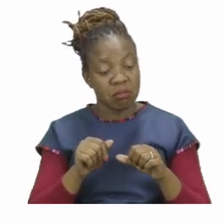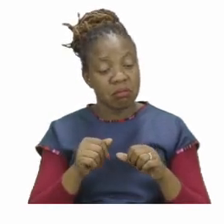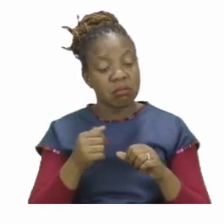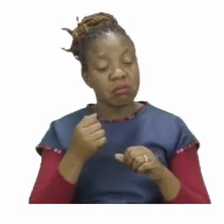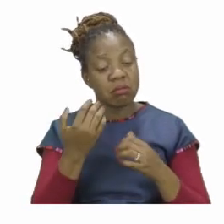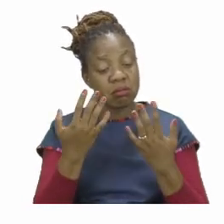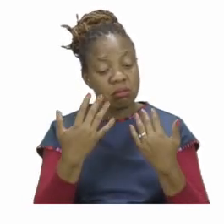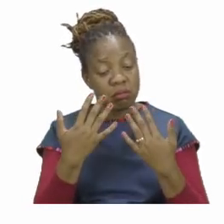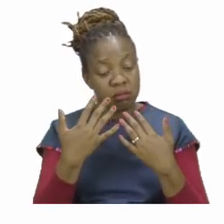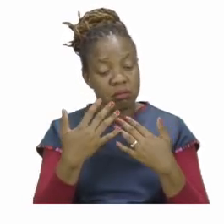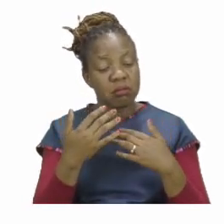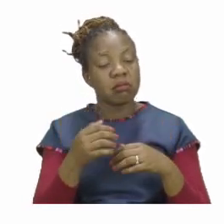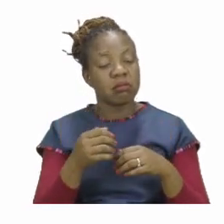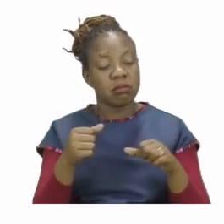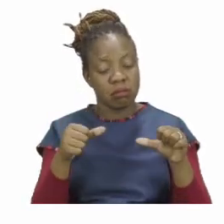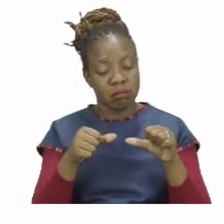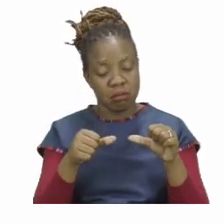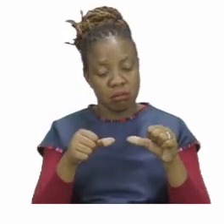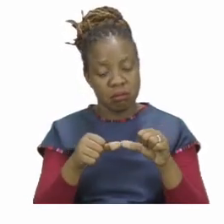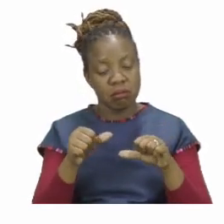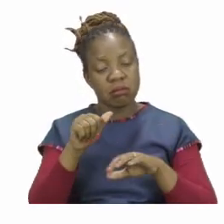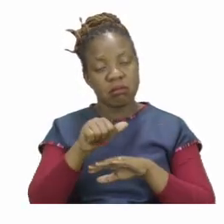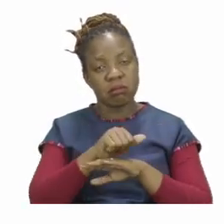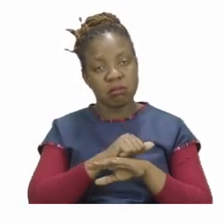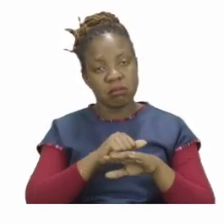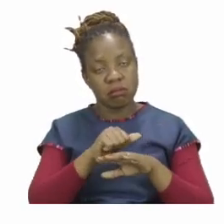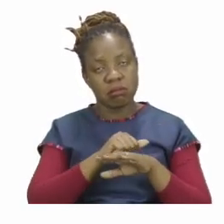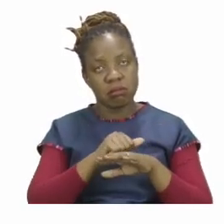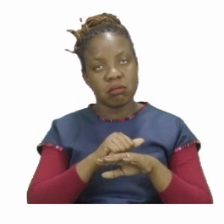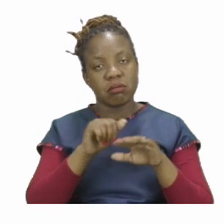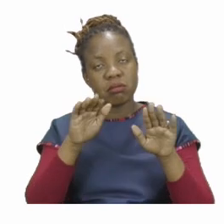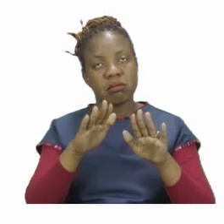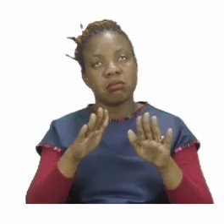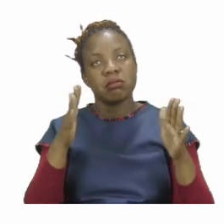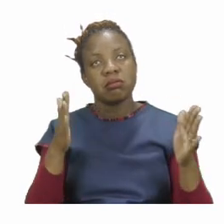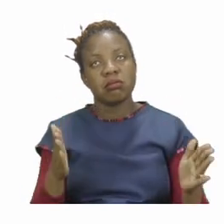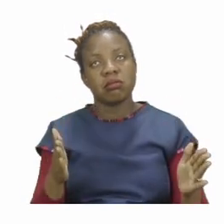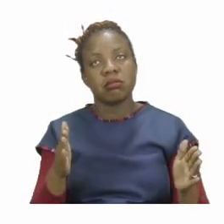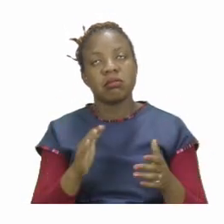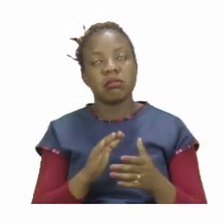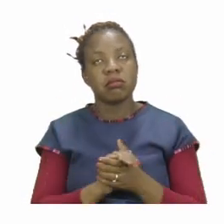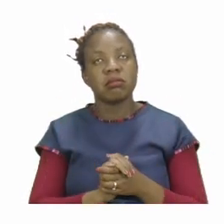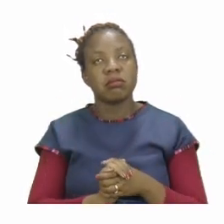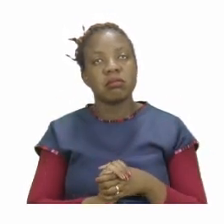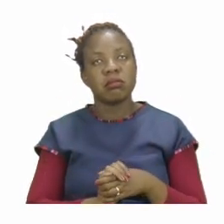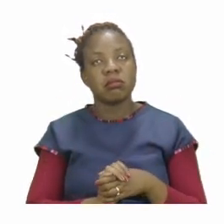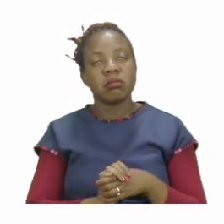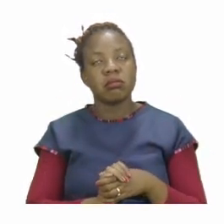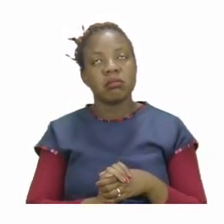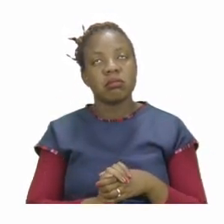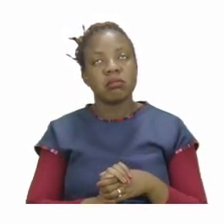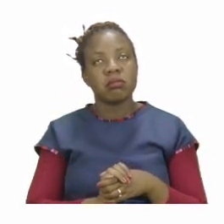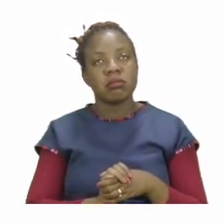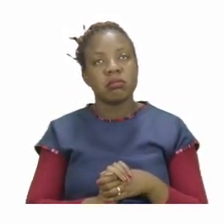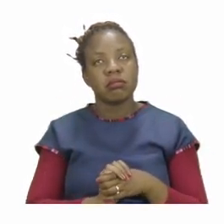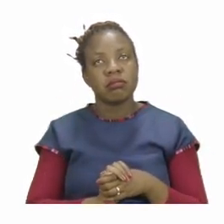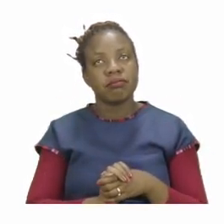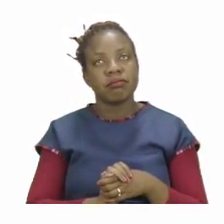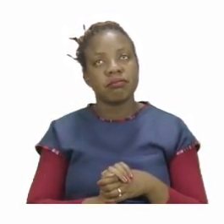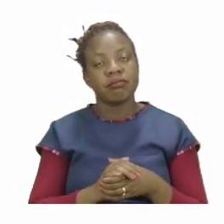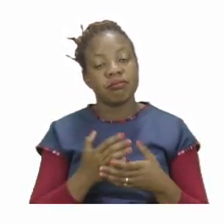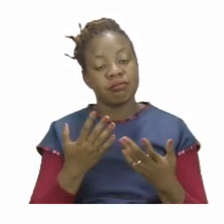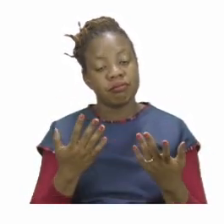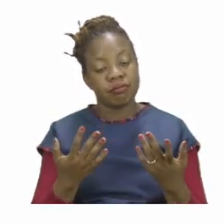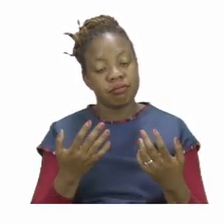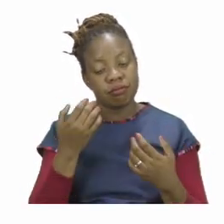of your table. Now, I have a table here right in front of me, but it's a little